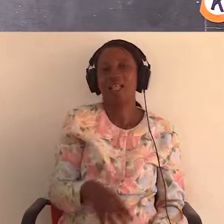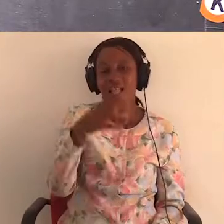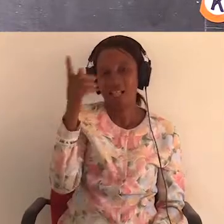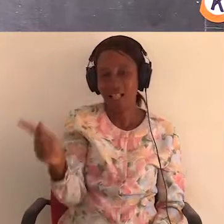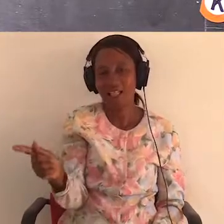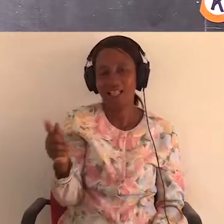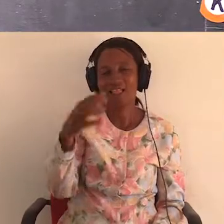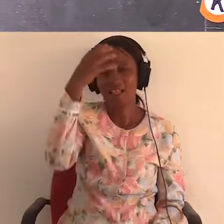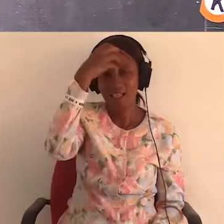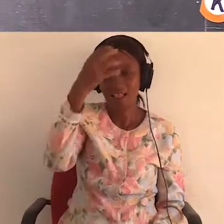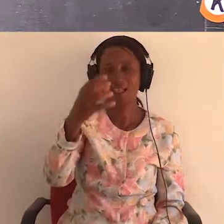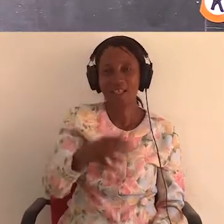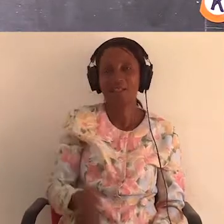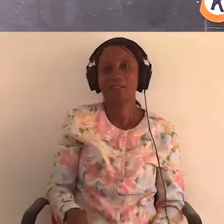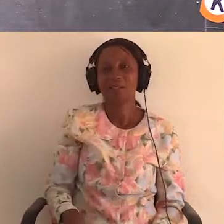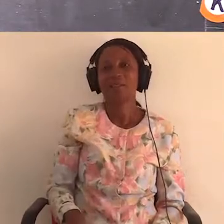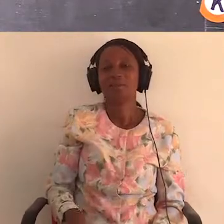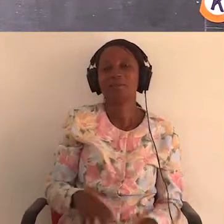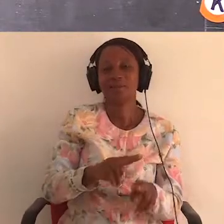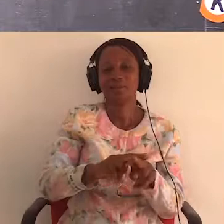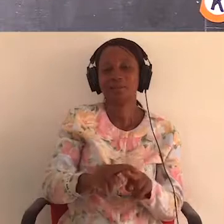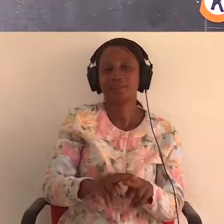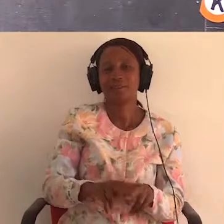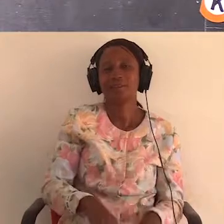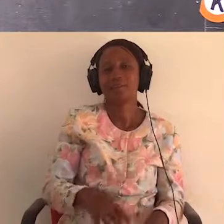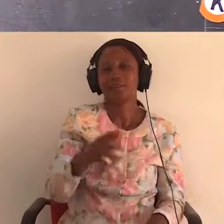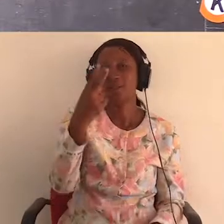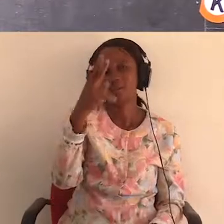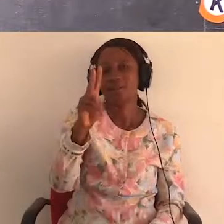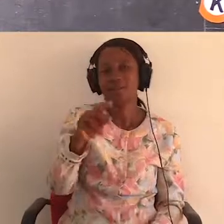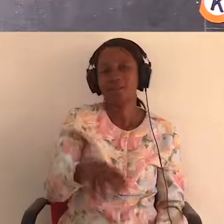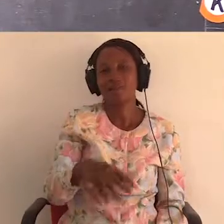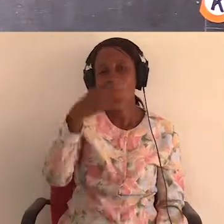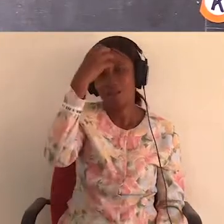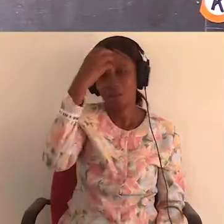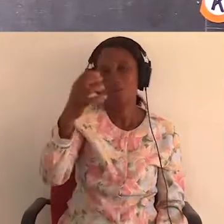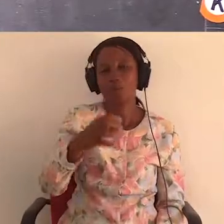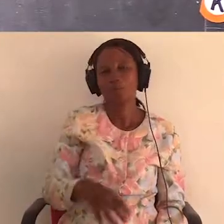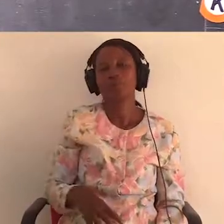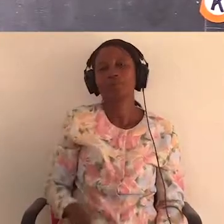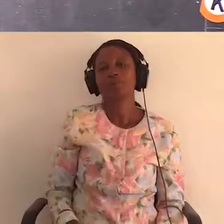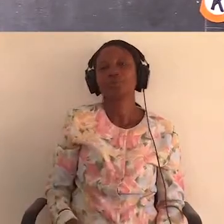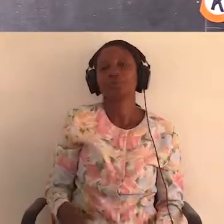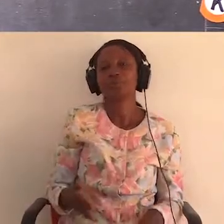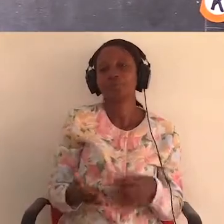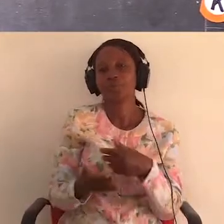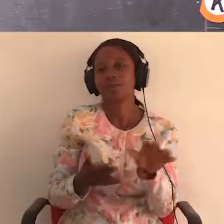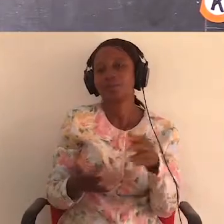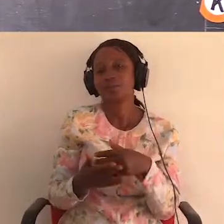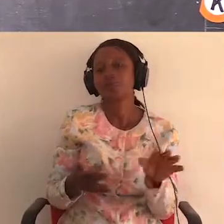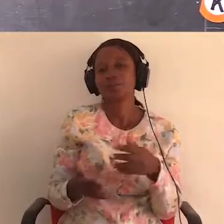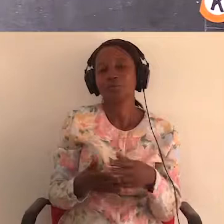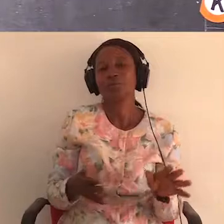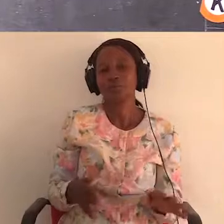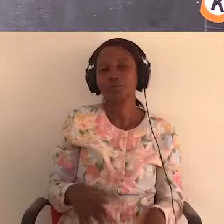G. That is goat. Here we have a football net. And we